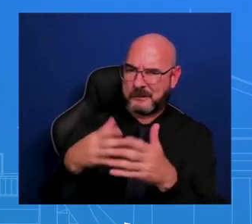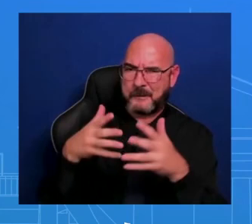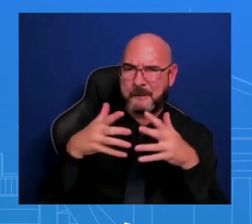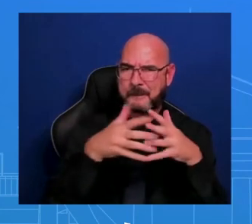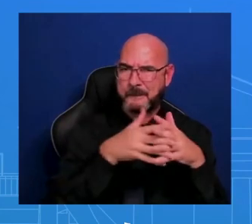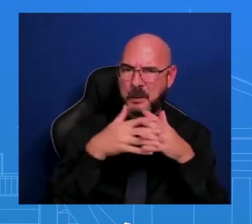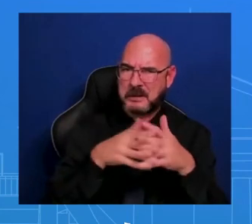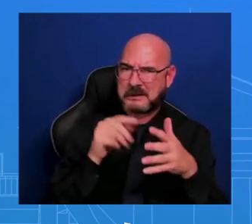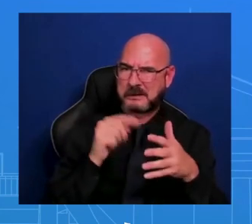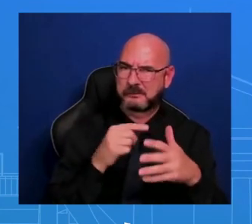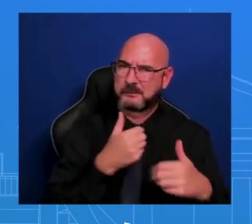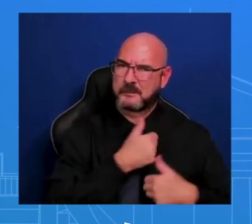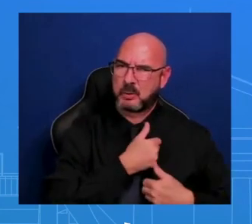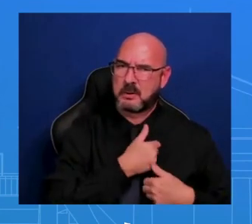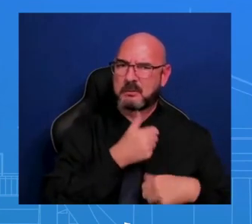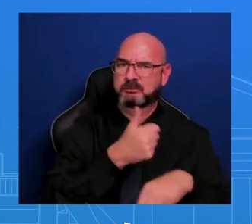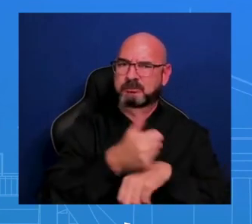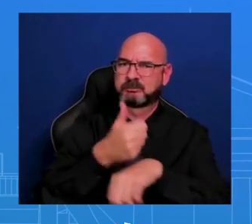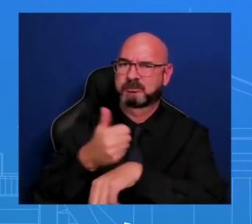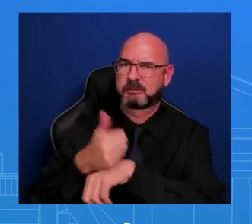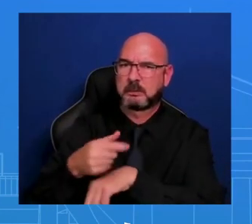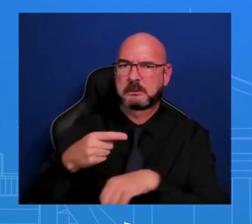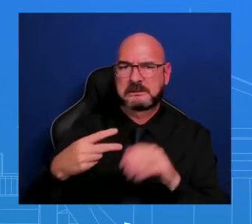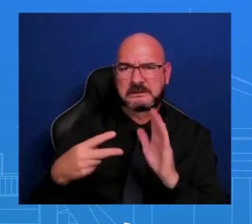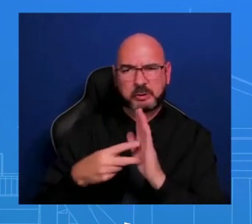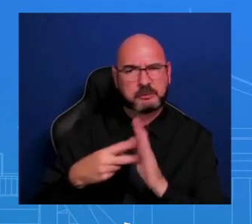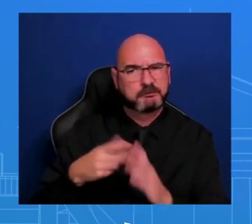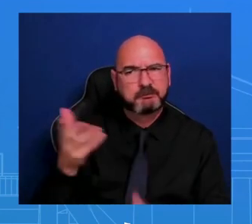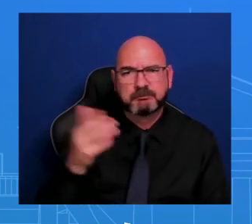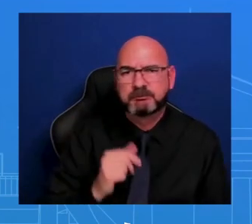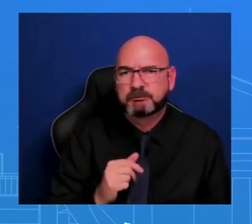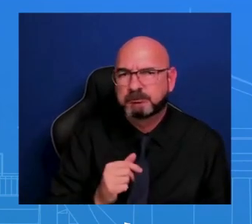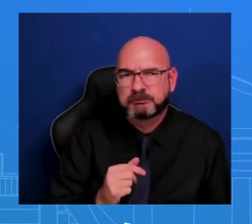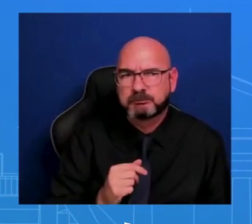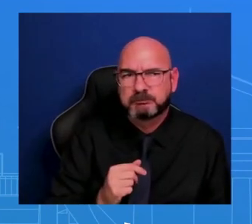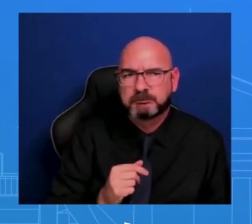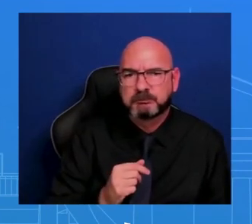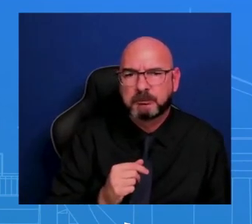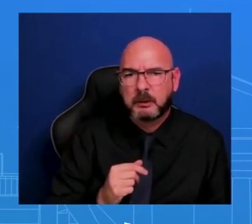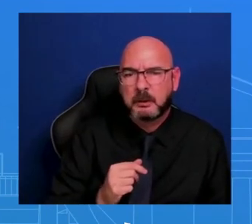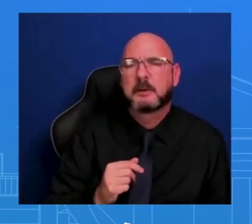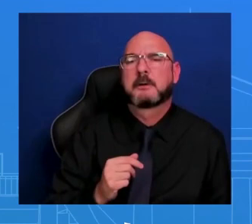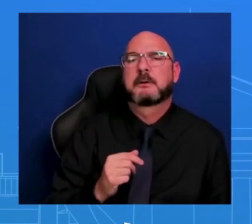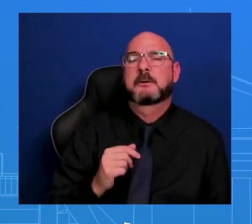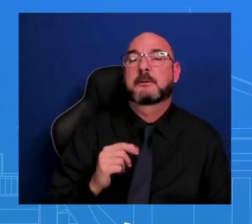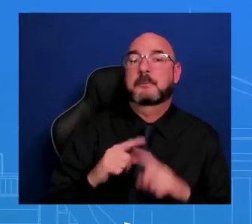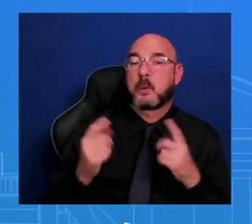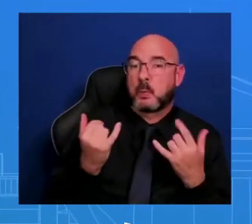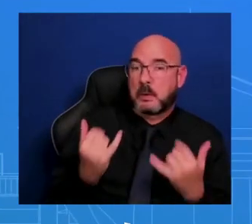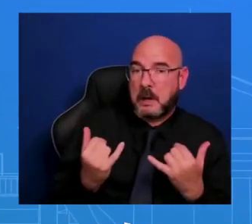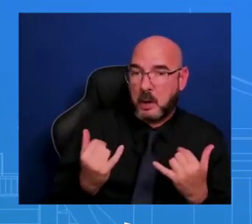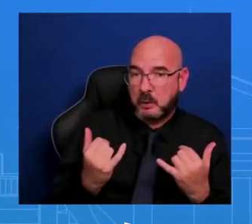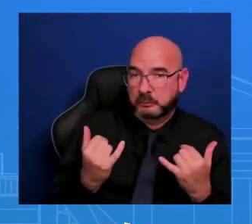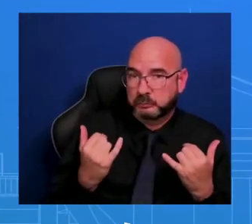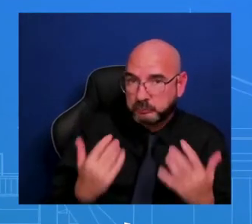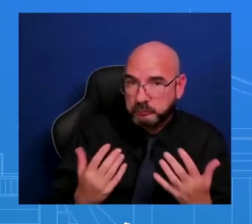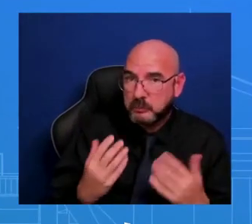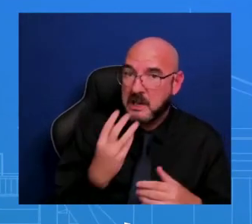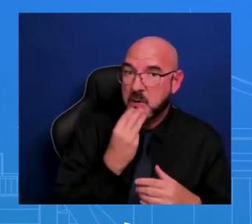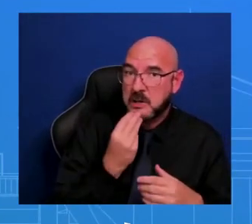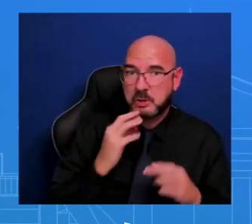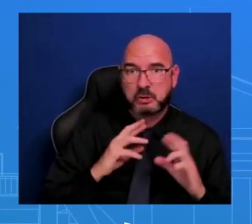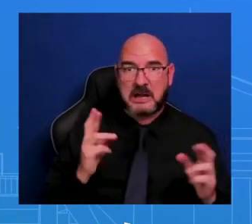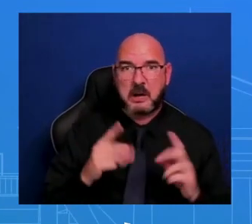U.S. faces in the region right now as Israel poises itself to invade Gaza? And then I have a question about Australia. We remain deeply concerned by